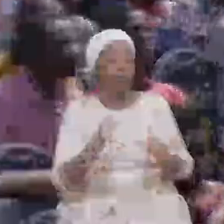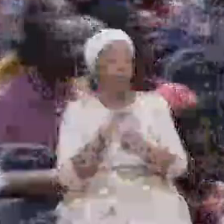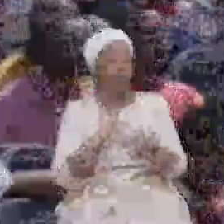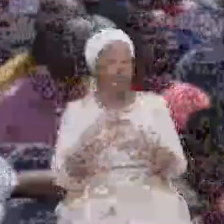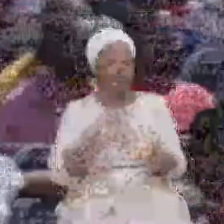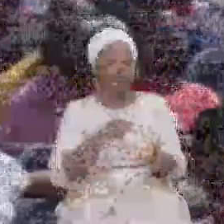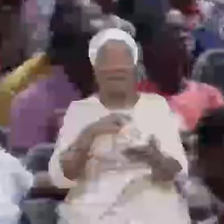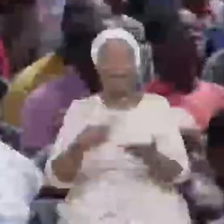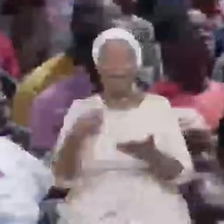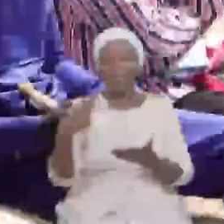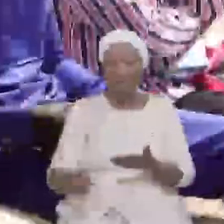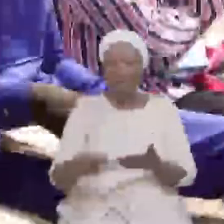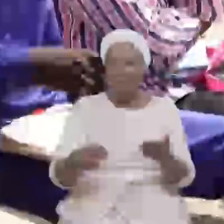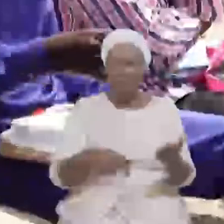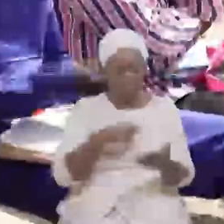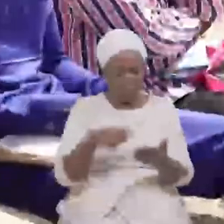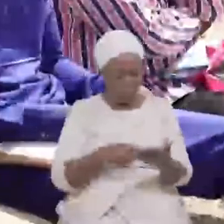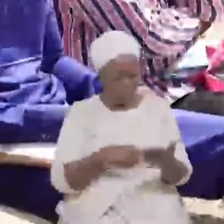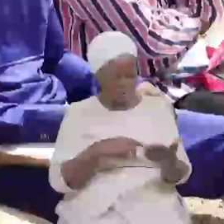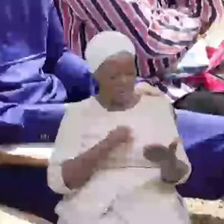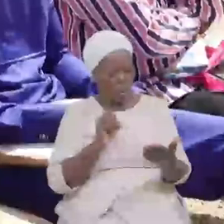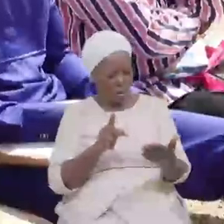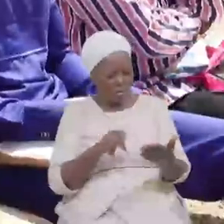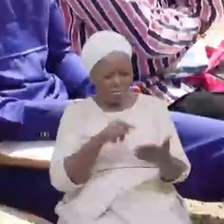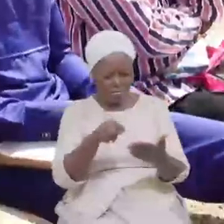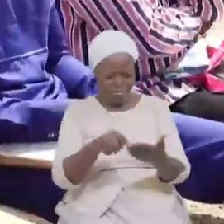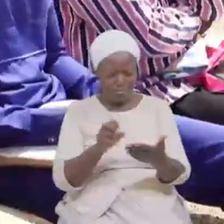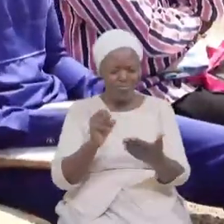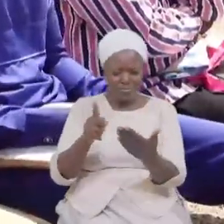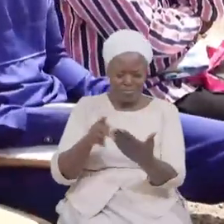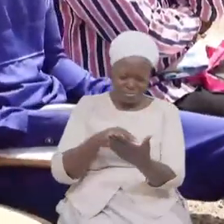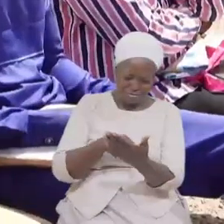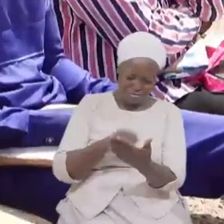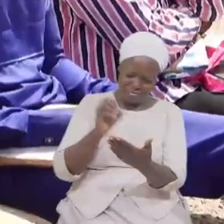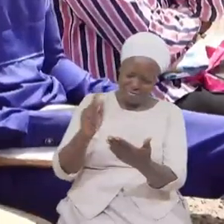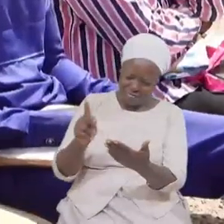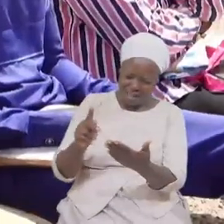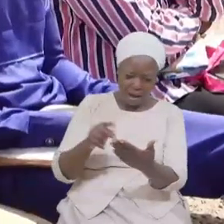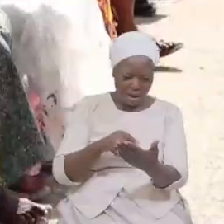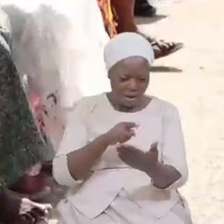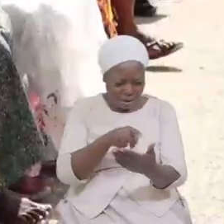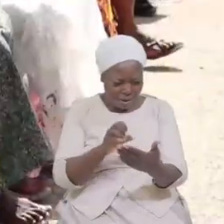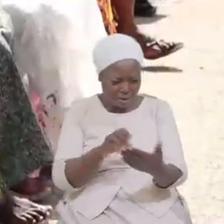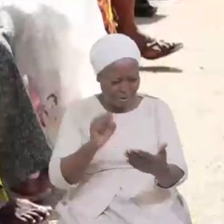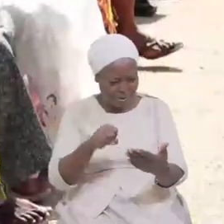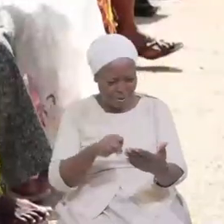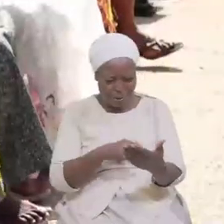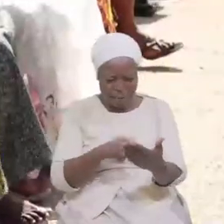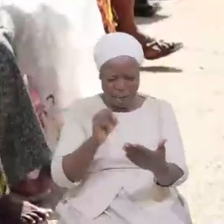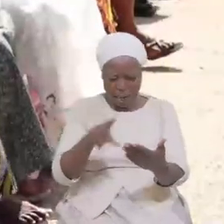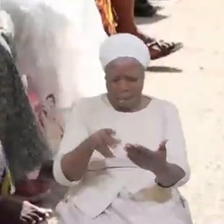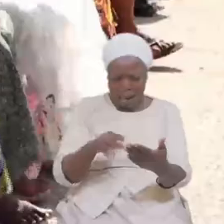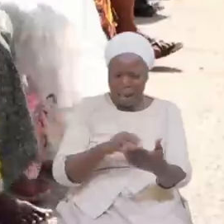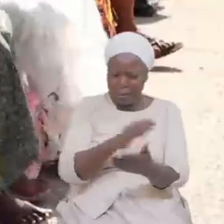report, this one, okay. That one, okay. That one, yes. That one, yes. That one, all